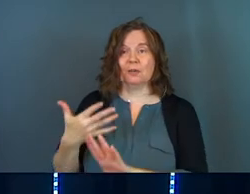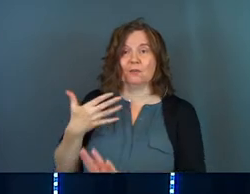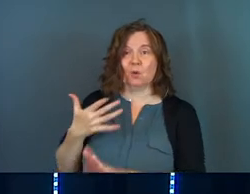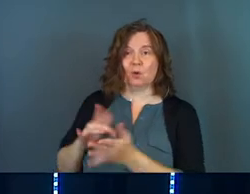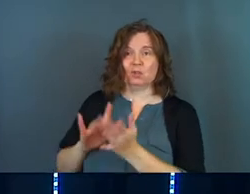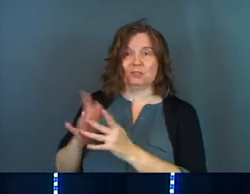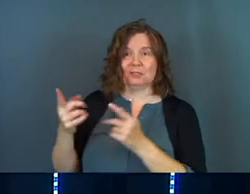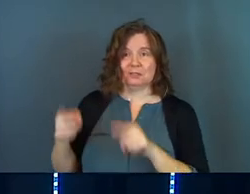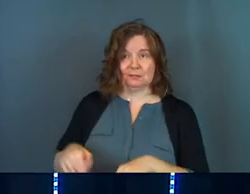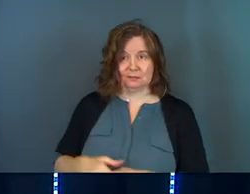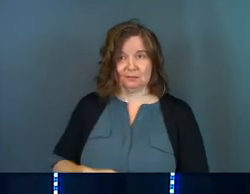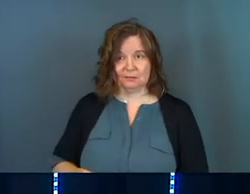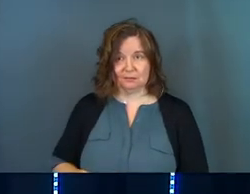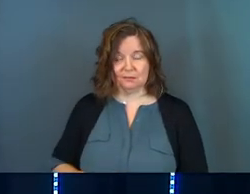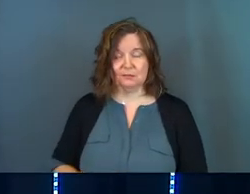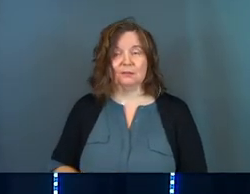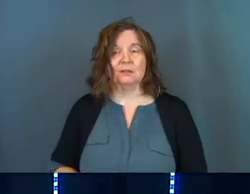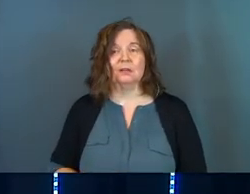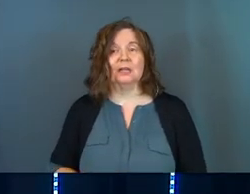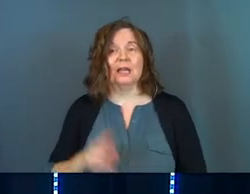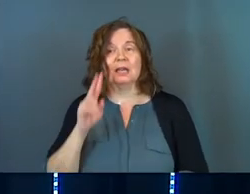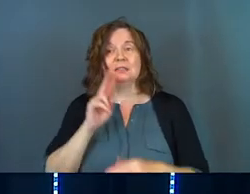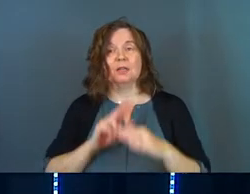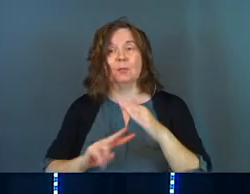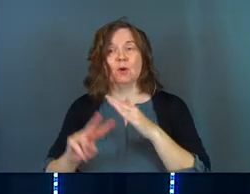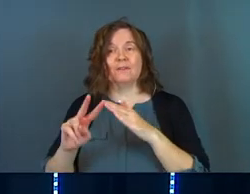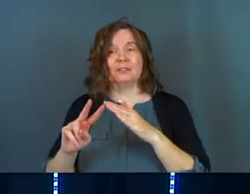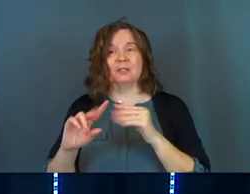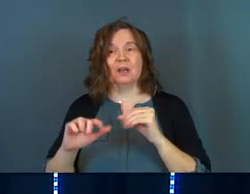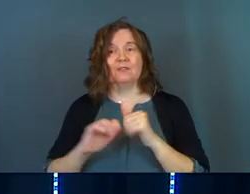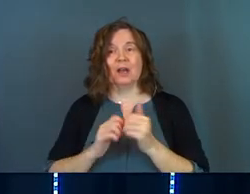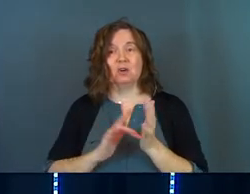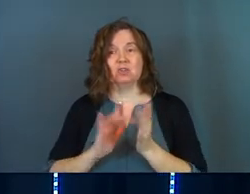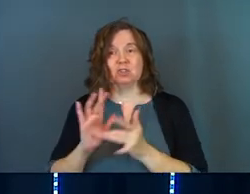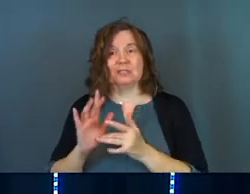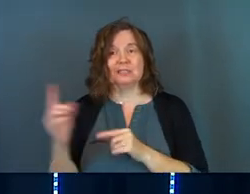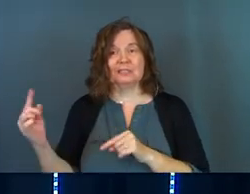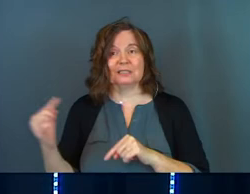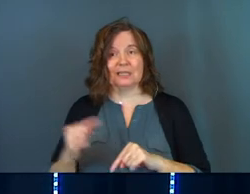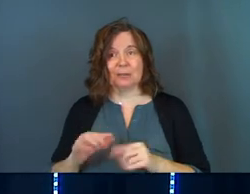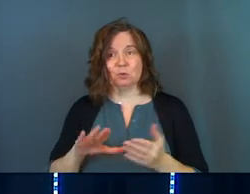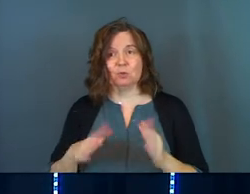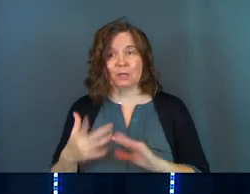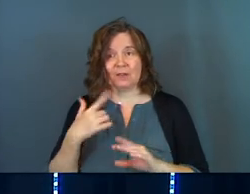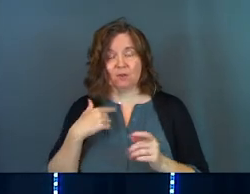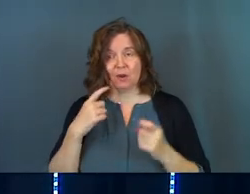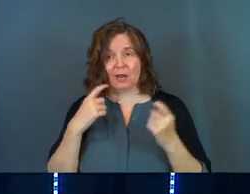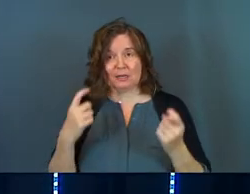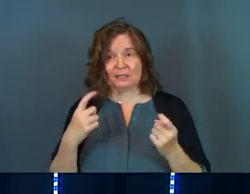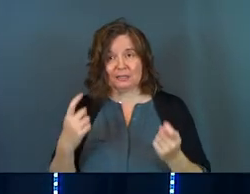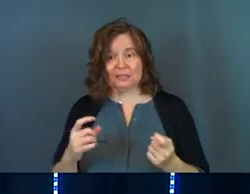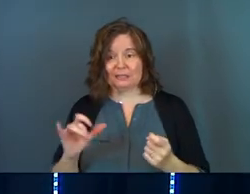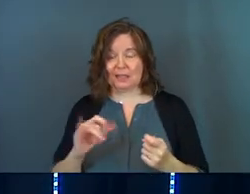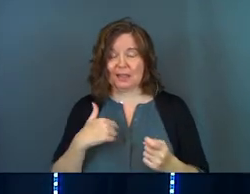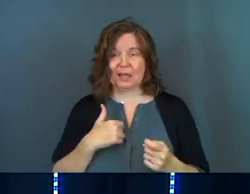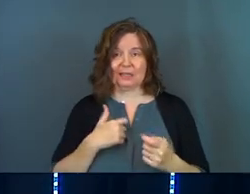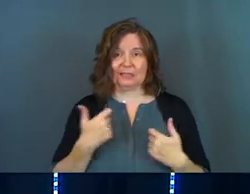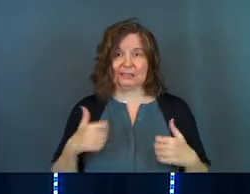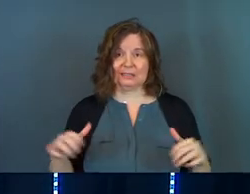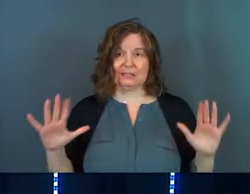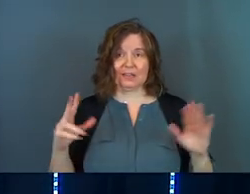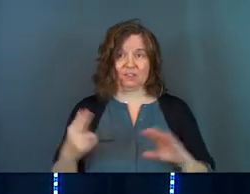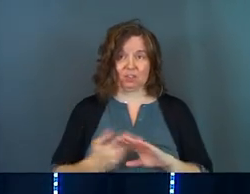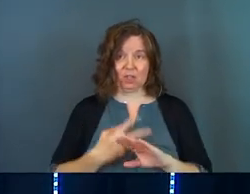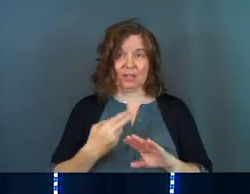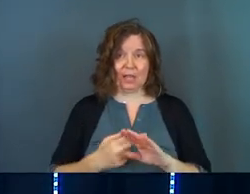before Jesus. And it's a prophecy of how Jesus came to die for our sins, just like a